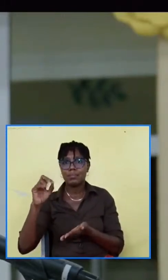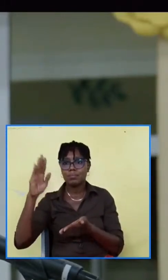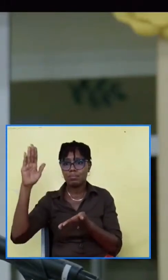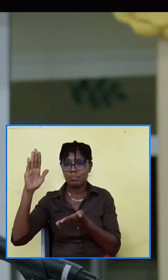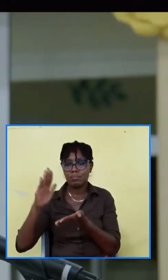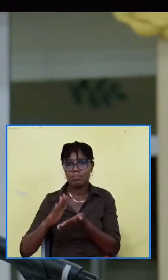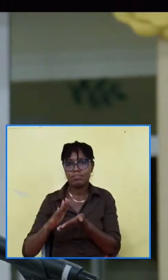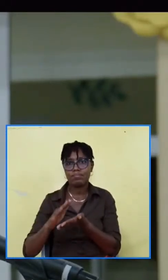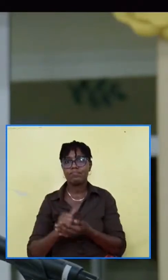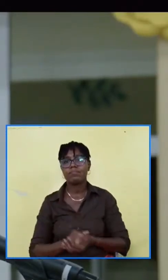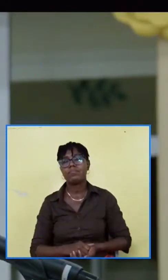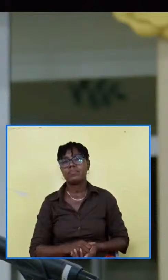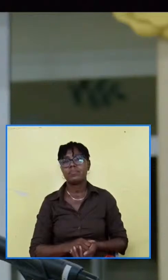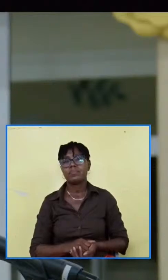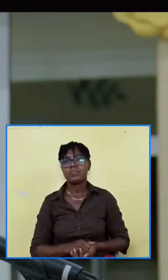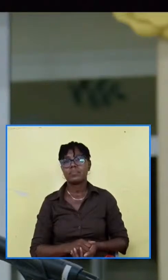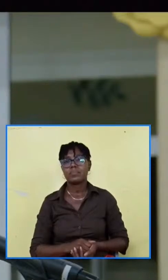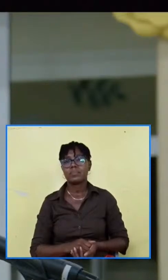invoices.